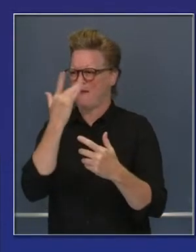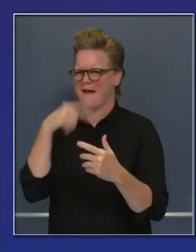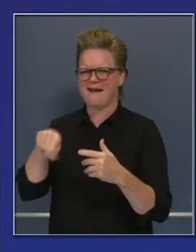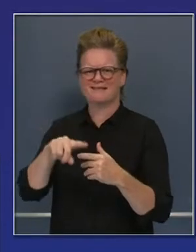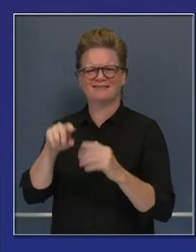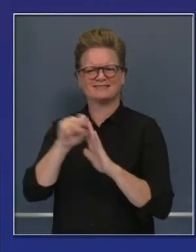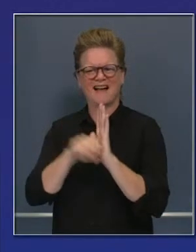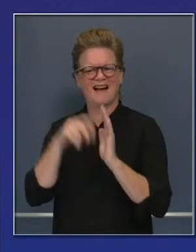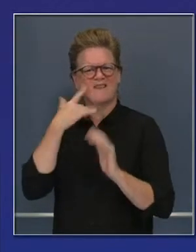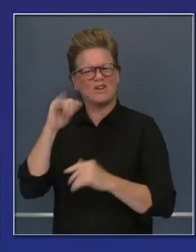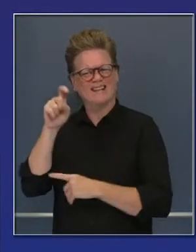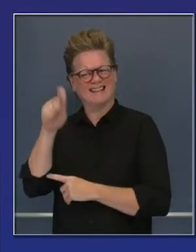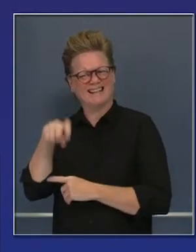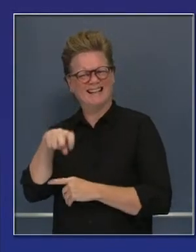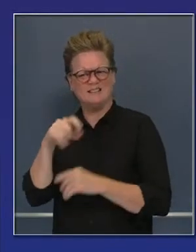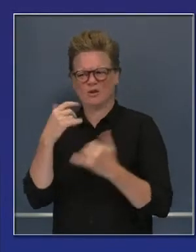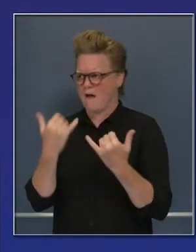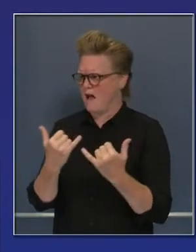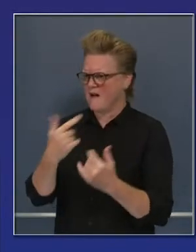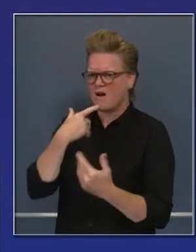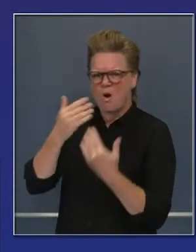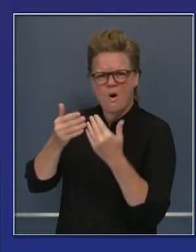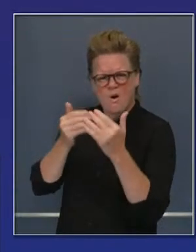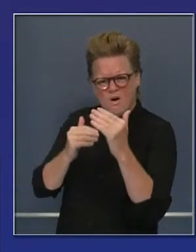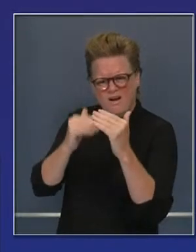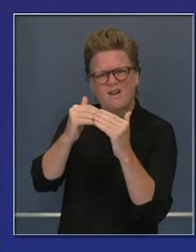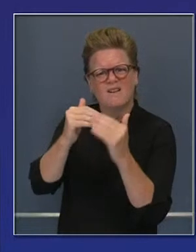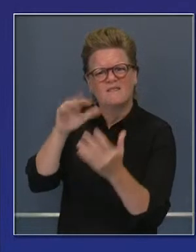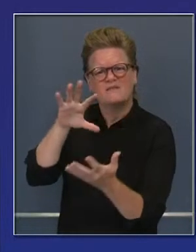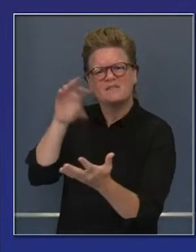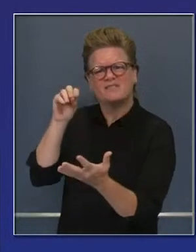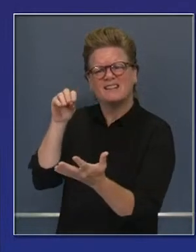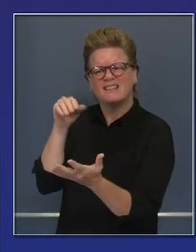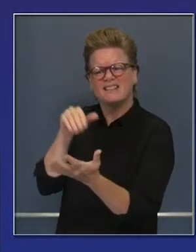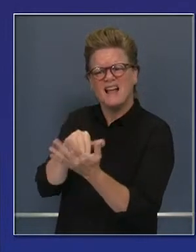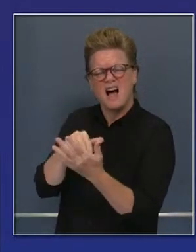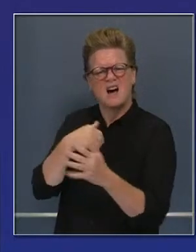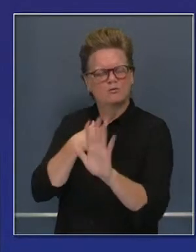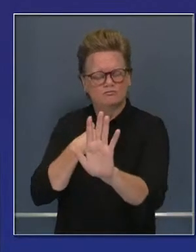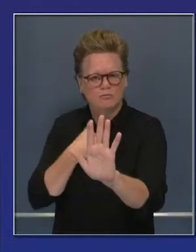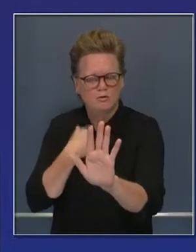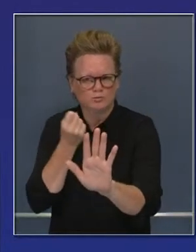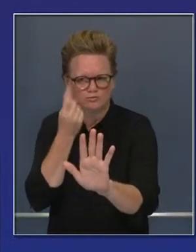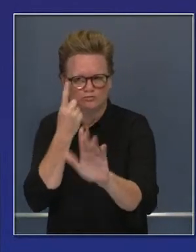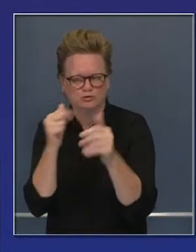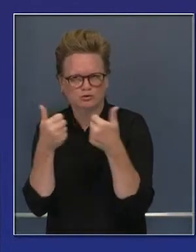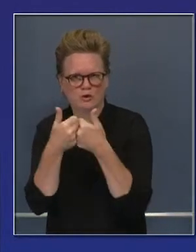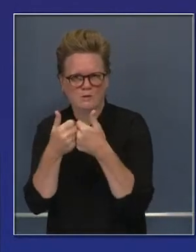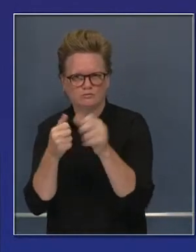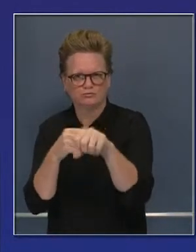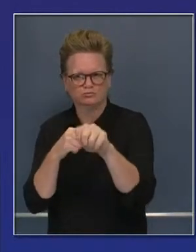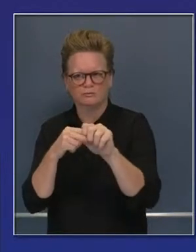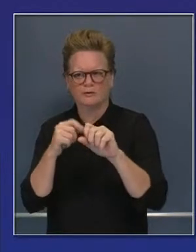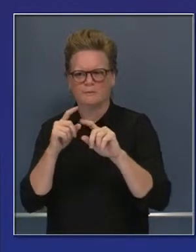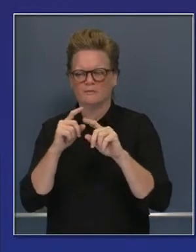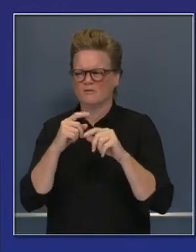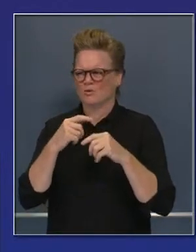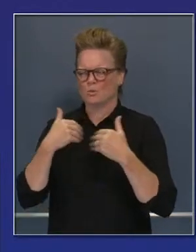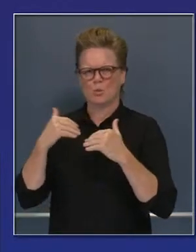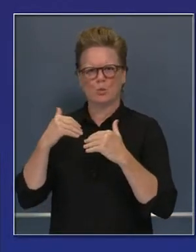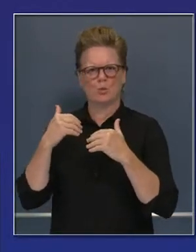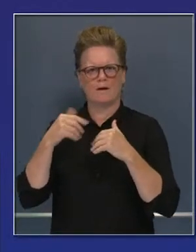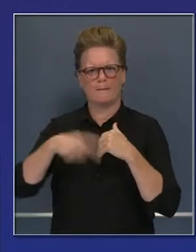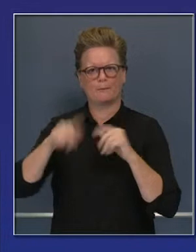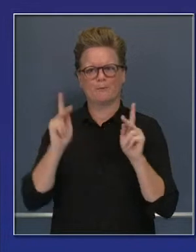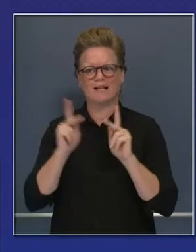50,000 is a challenge for this state. Anywhere north of 45,000 puts enormous pressure. That pressure